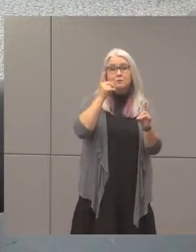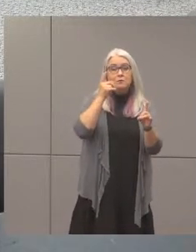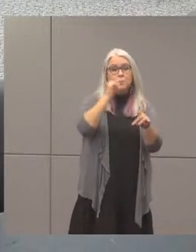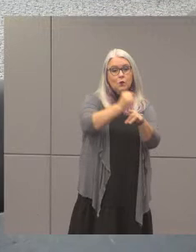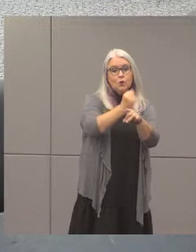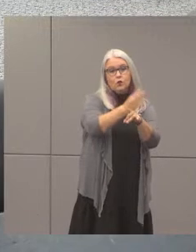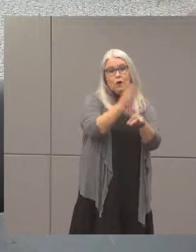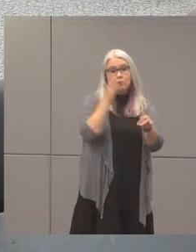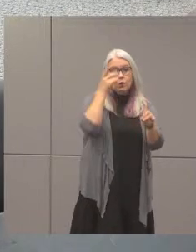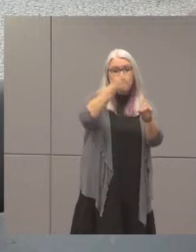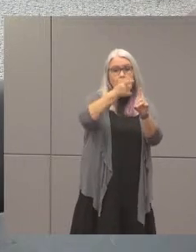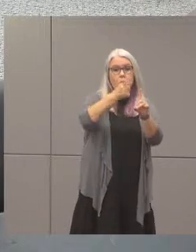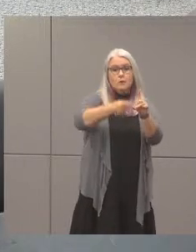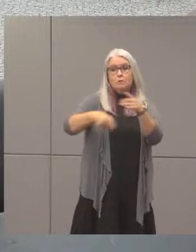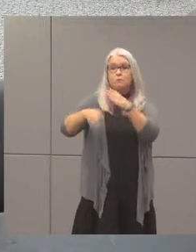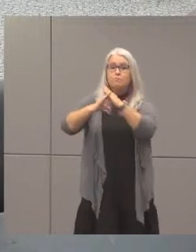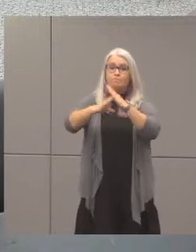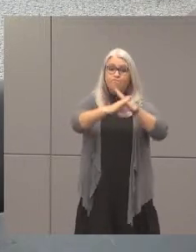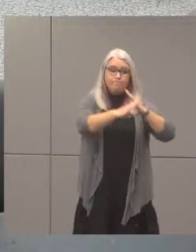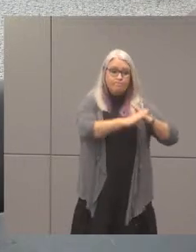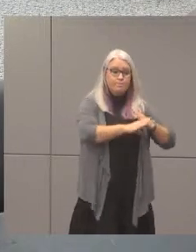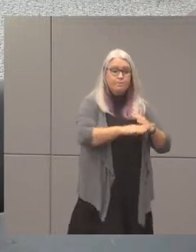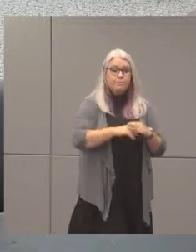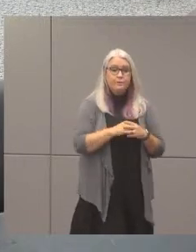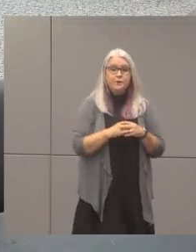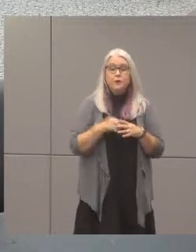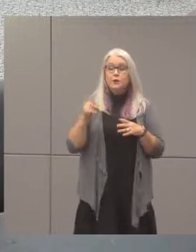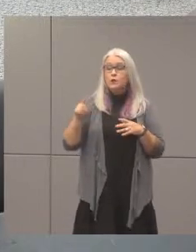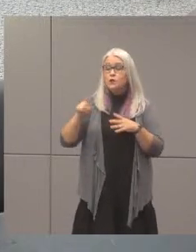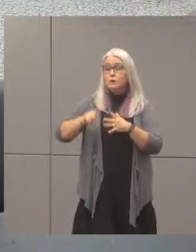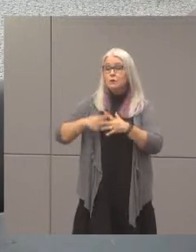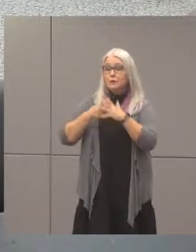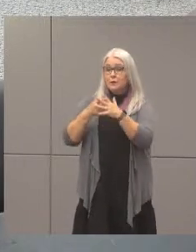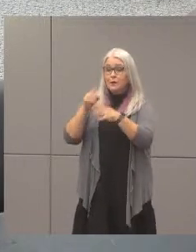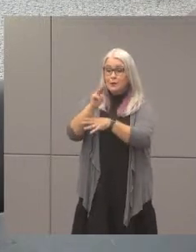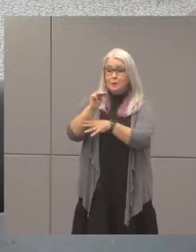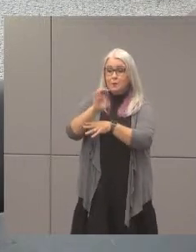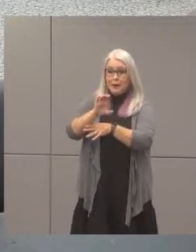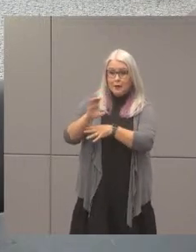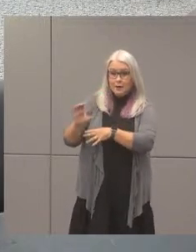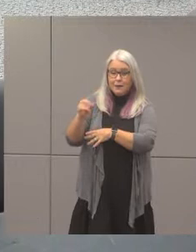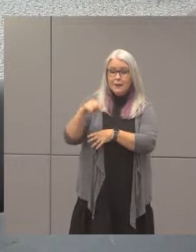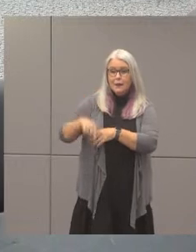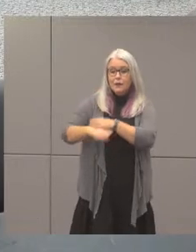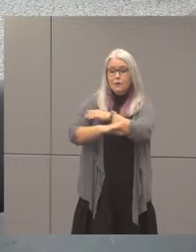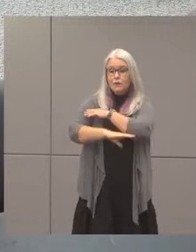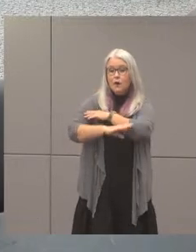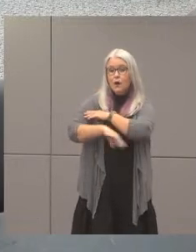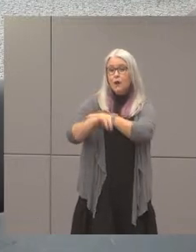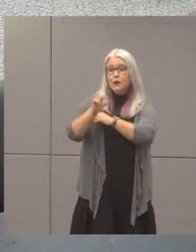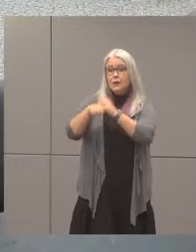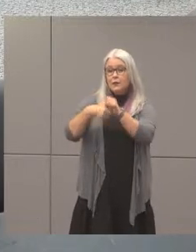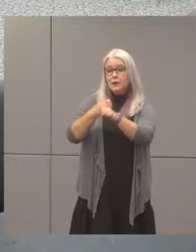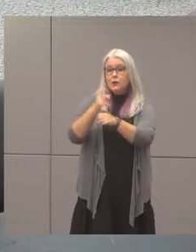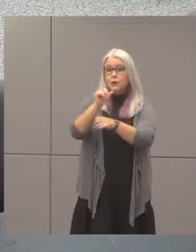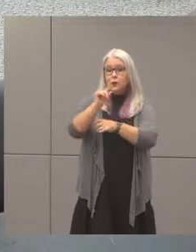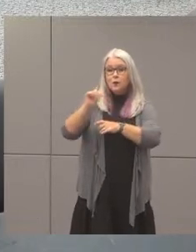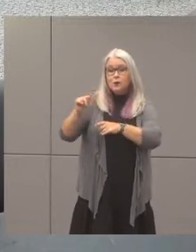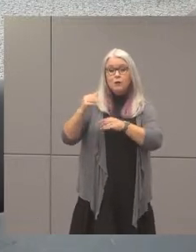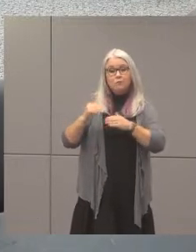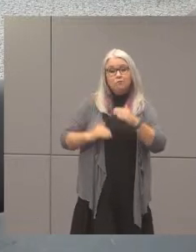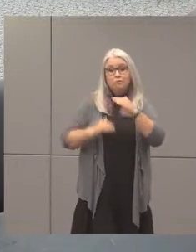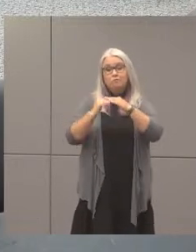obstacles. Kiara began her education here at Mott in fall 2020 and has maintained a